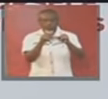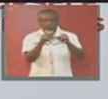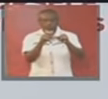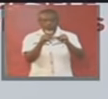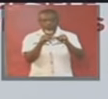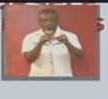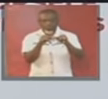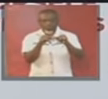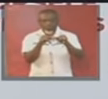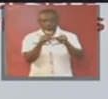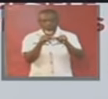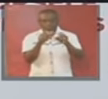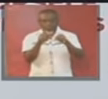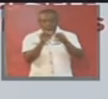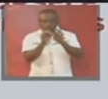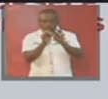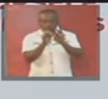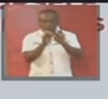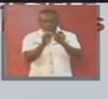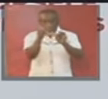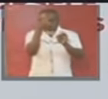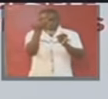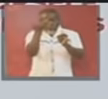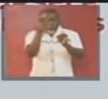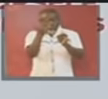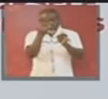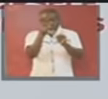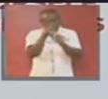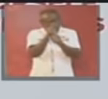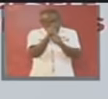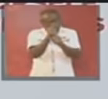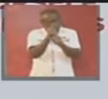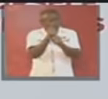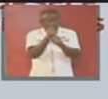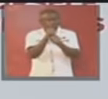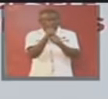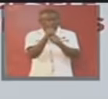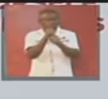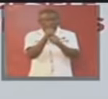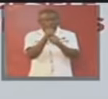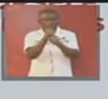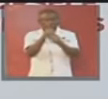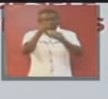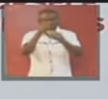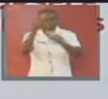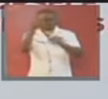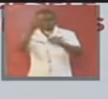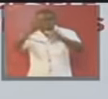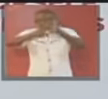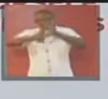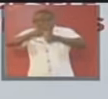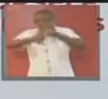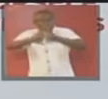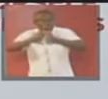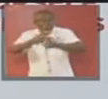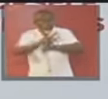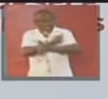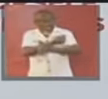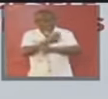receive. So we can't solve those reds until we know which vaccine we are to receive. So for